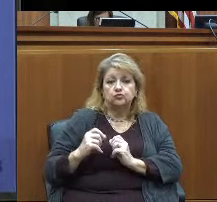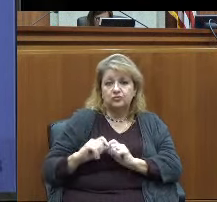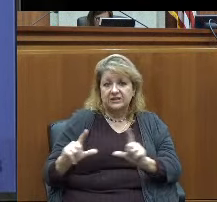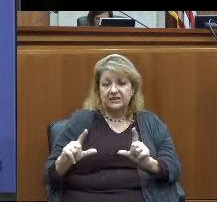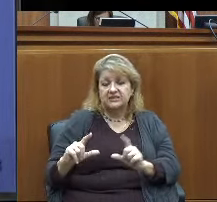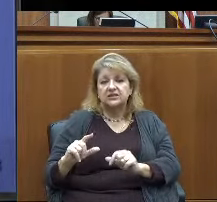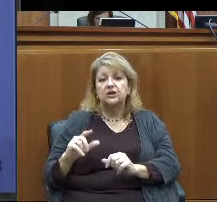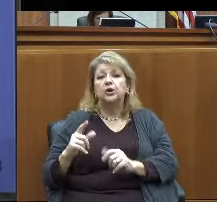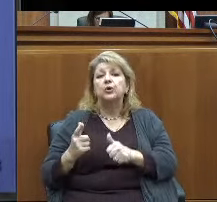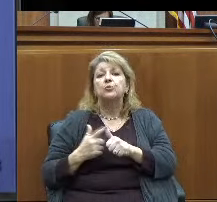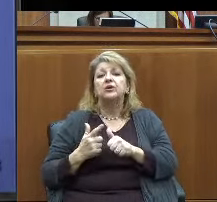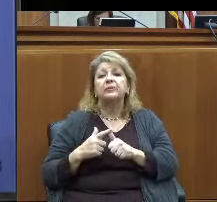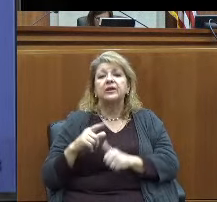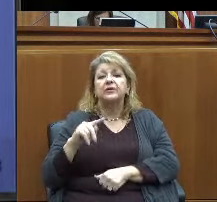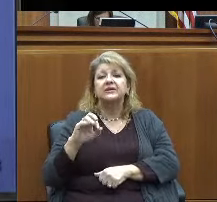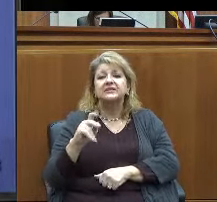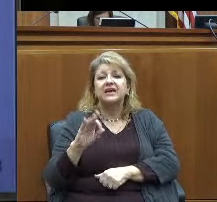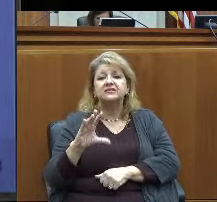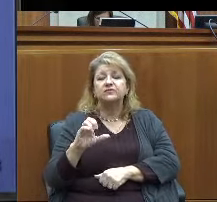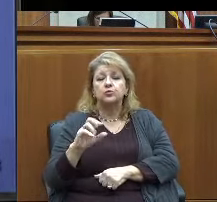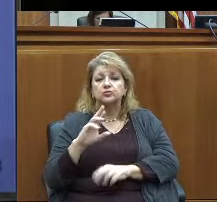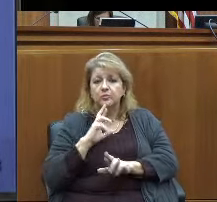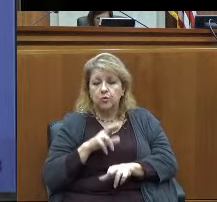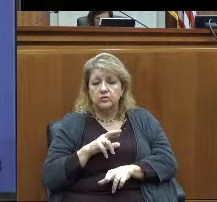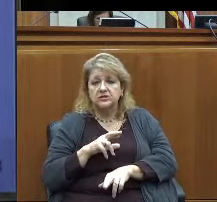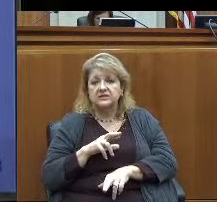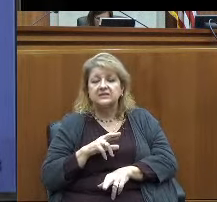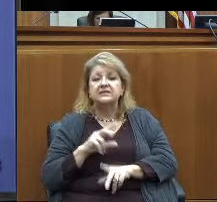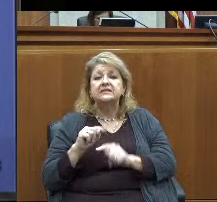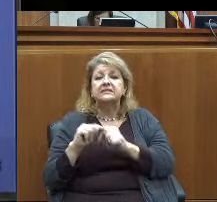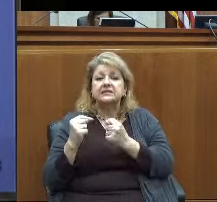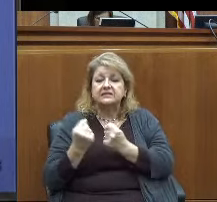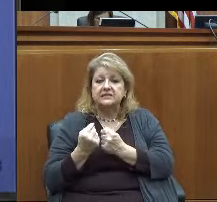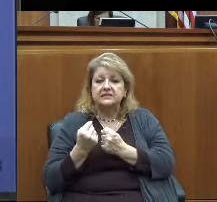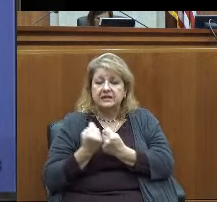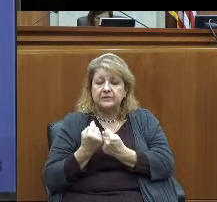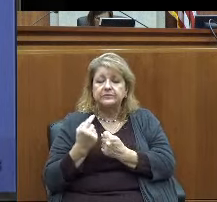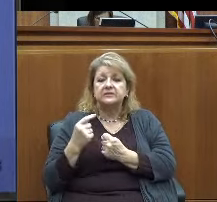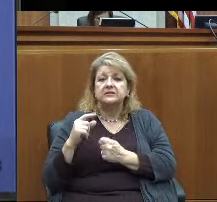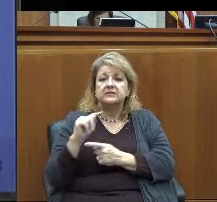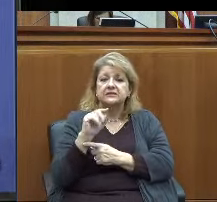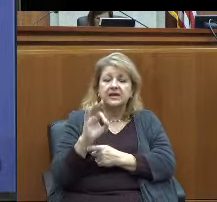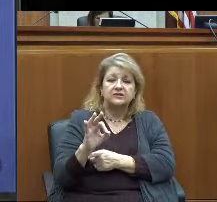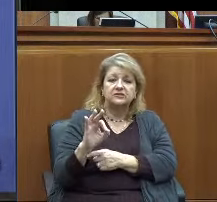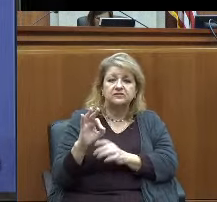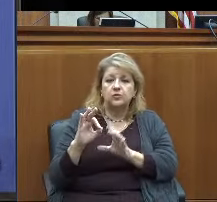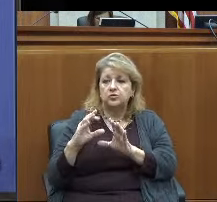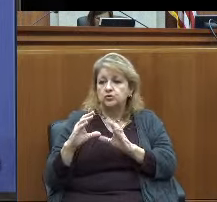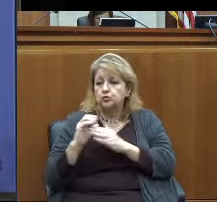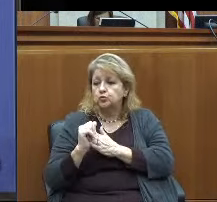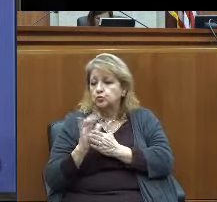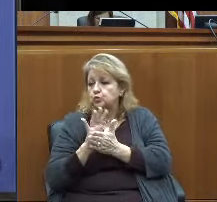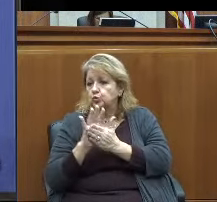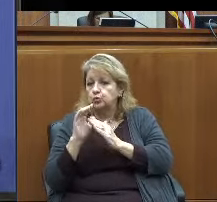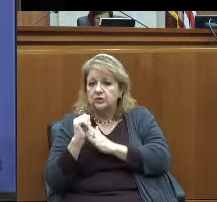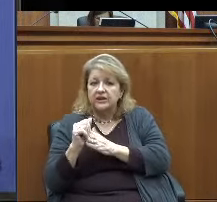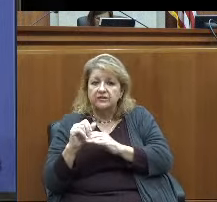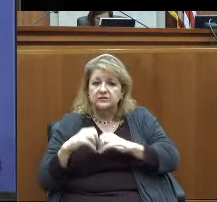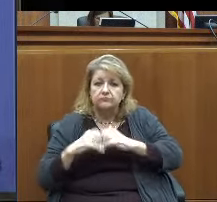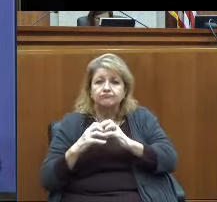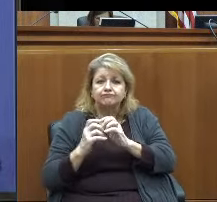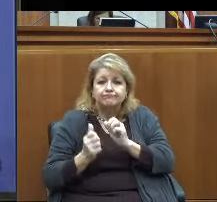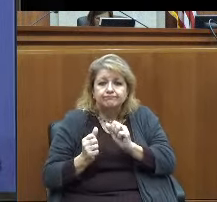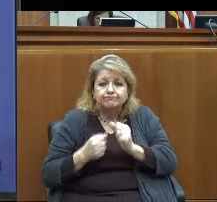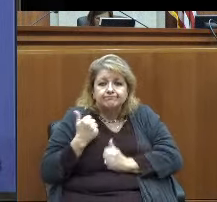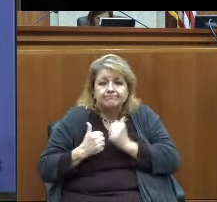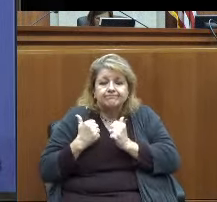task force report to you all. Our teams, task force, and school leaders have been busy implementing this robust plan the past year, and we're only